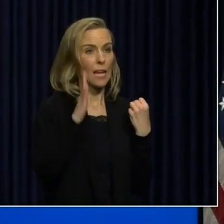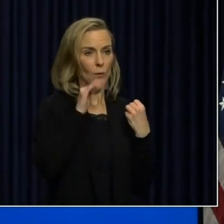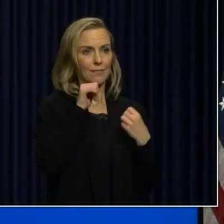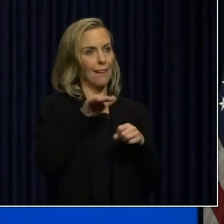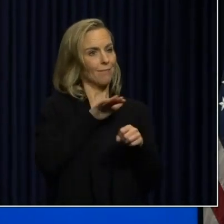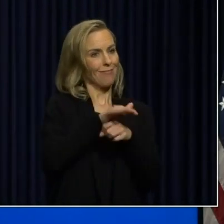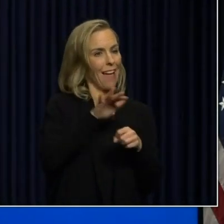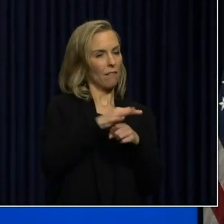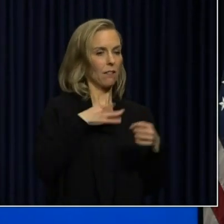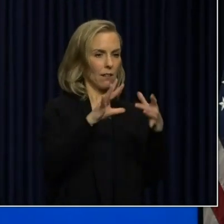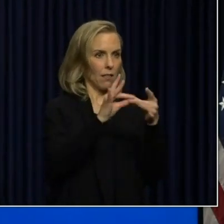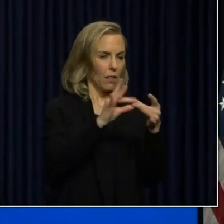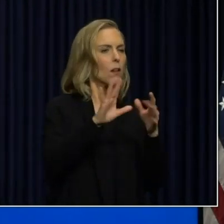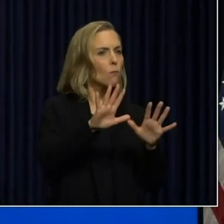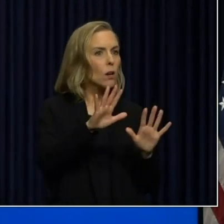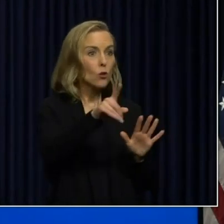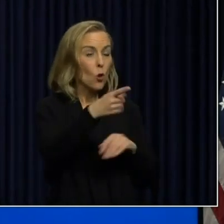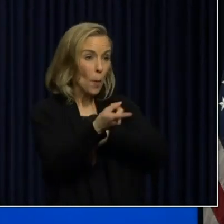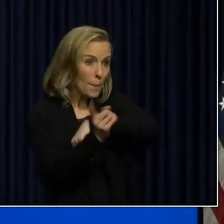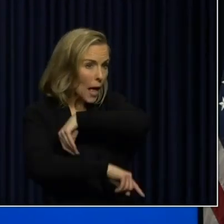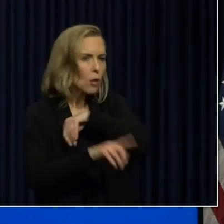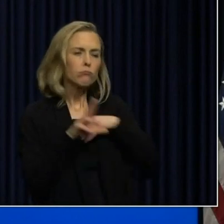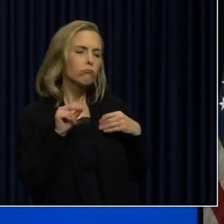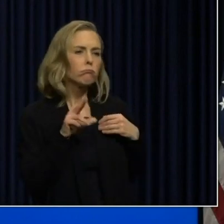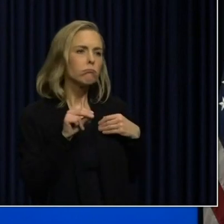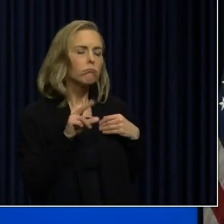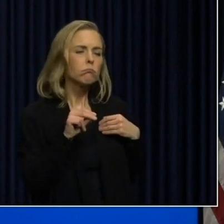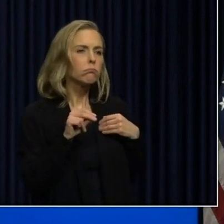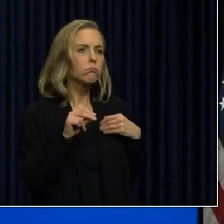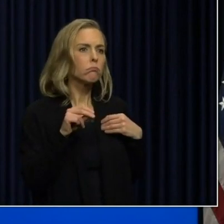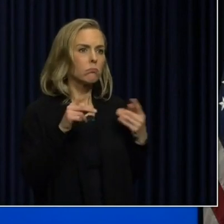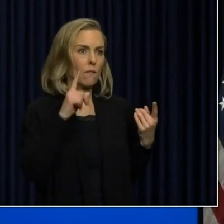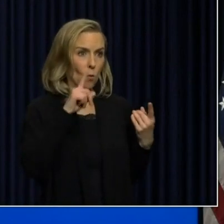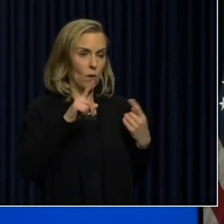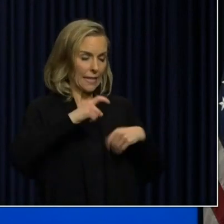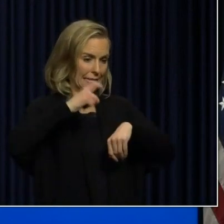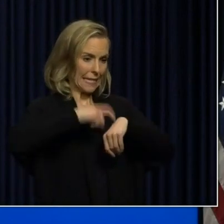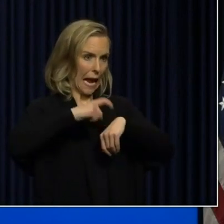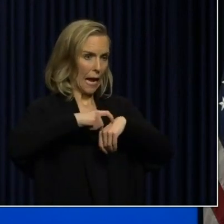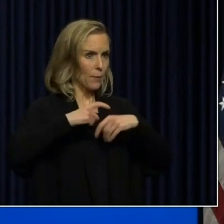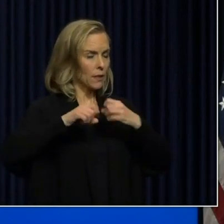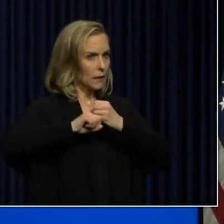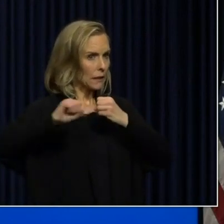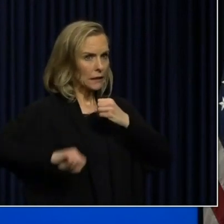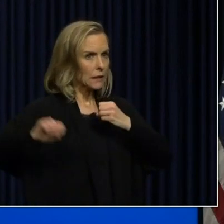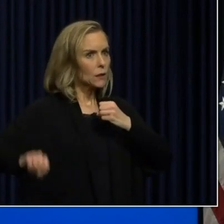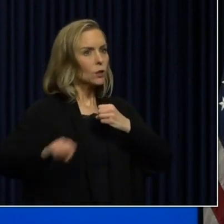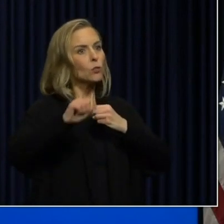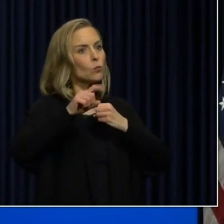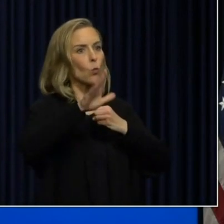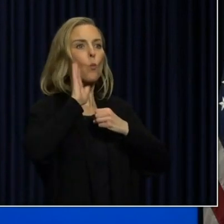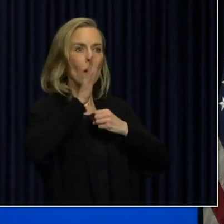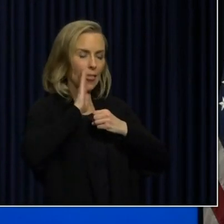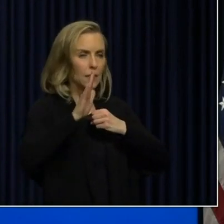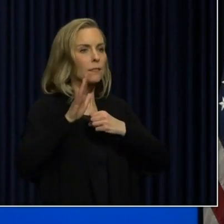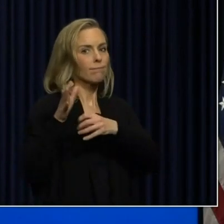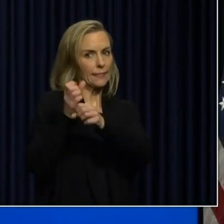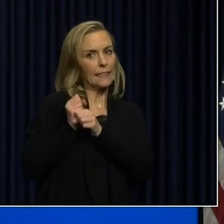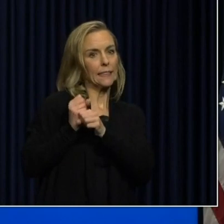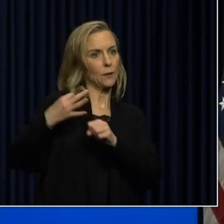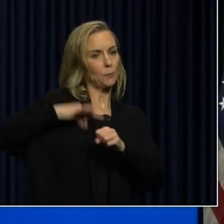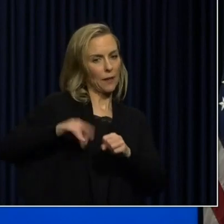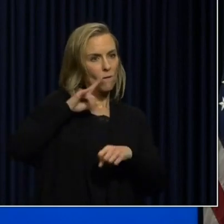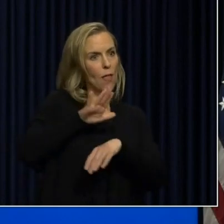enough, but you will not be penalized for the amount of time it's taken. You will get your benefits for that